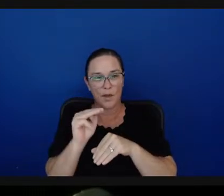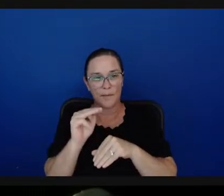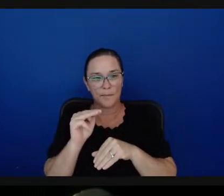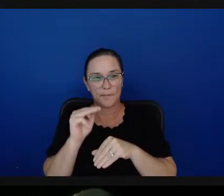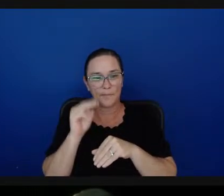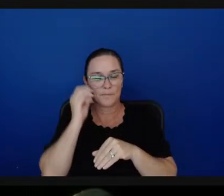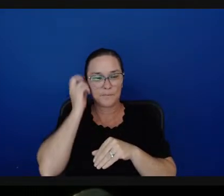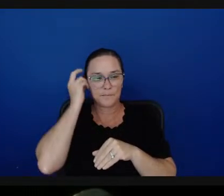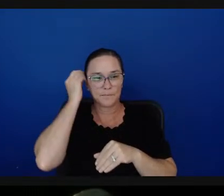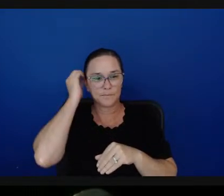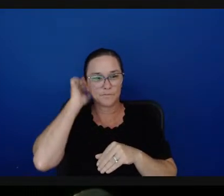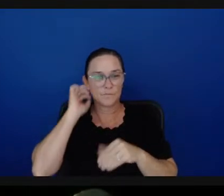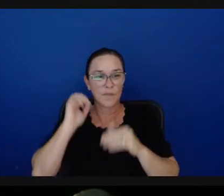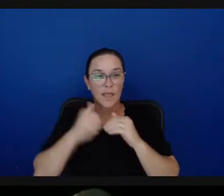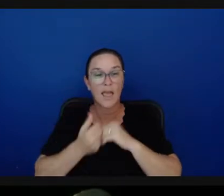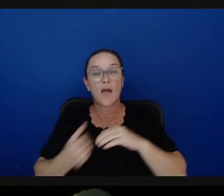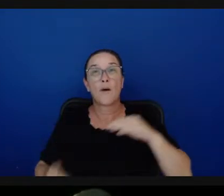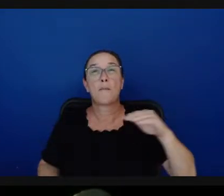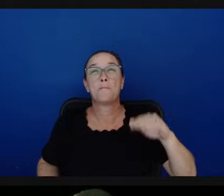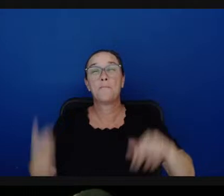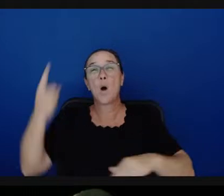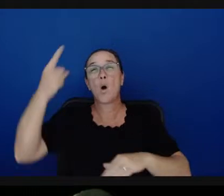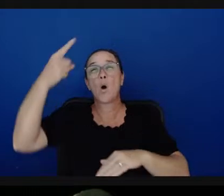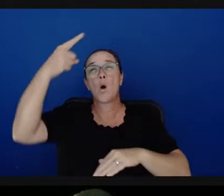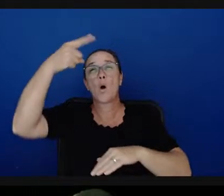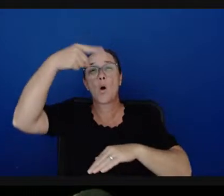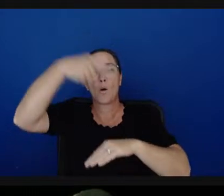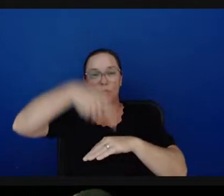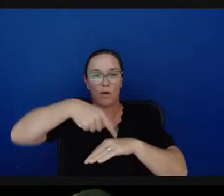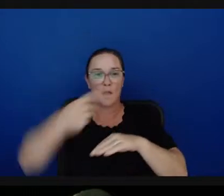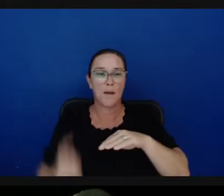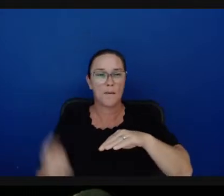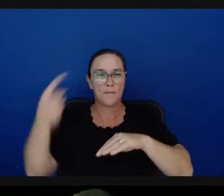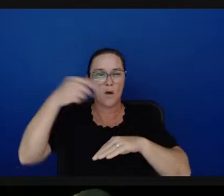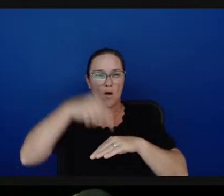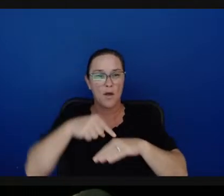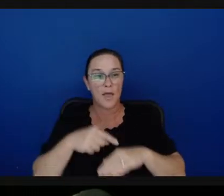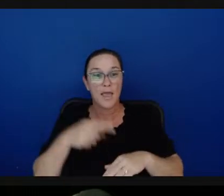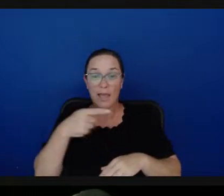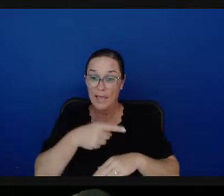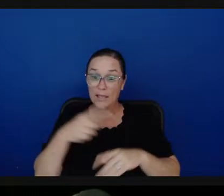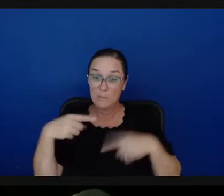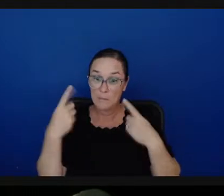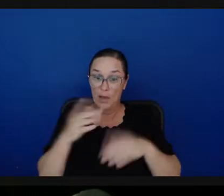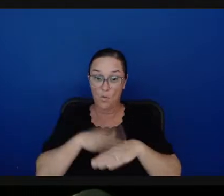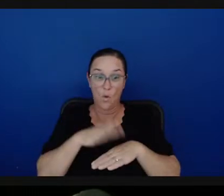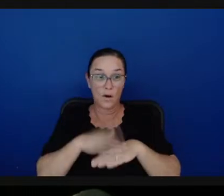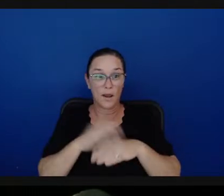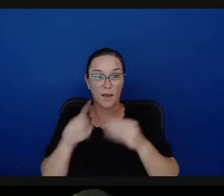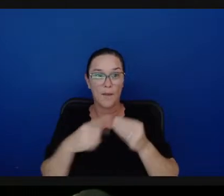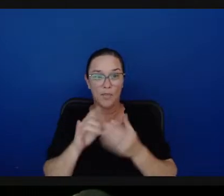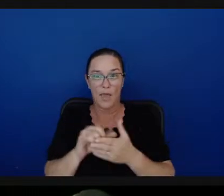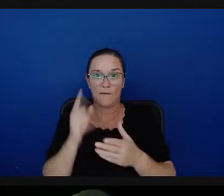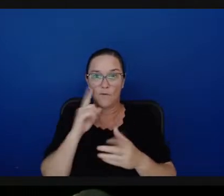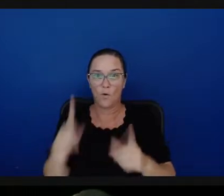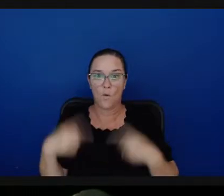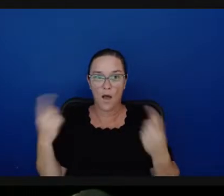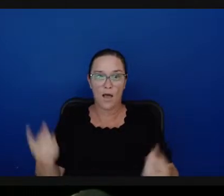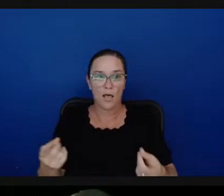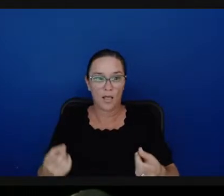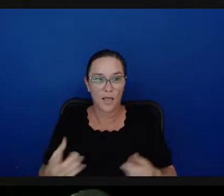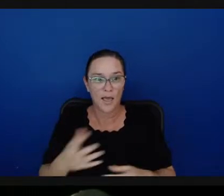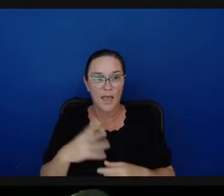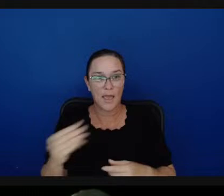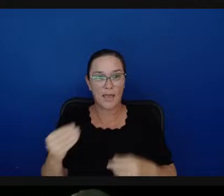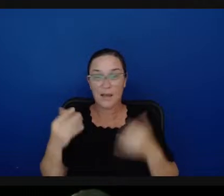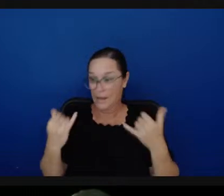have shot above the rim. And he's been warning us about the fact that these are hazards that occur above the rim in Volcano Village for a while, and we actually are